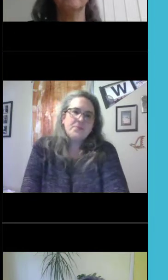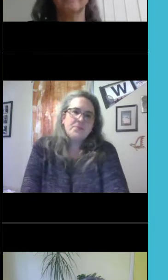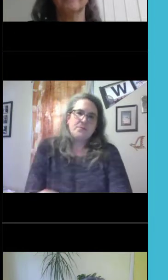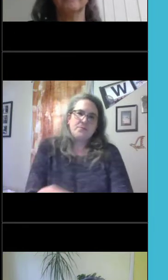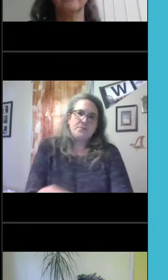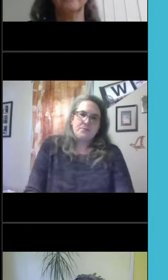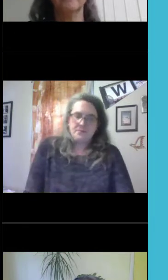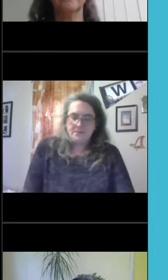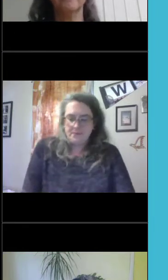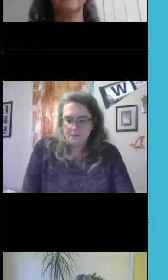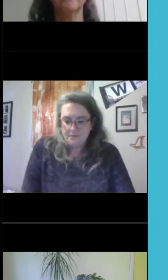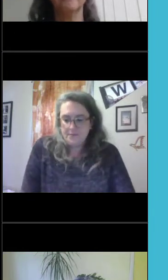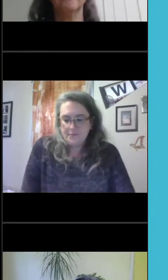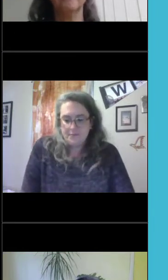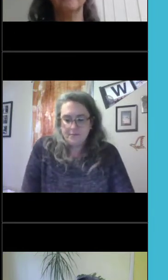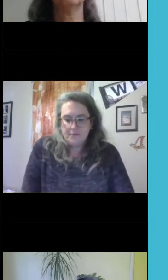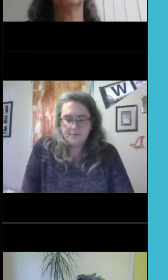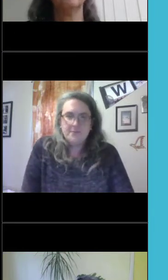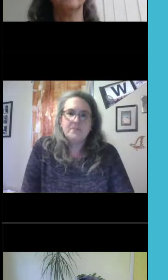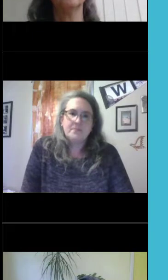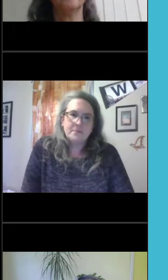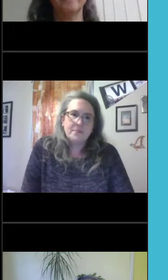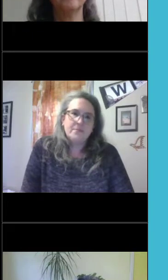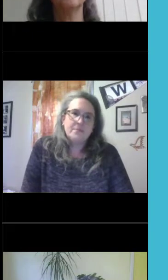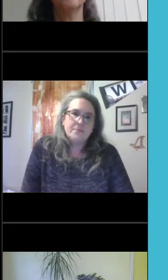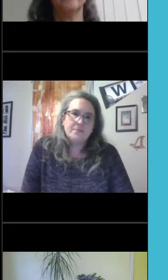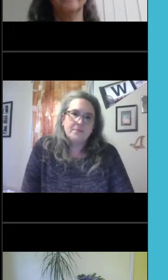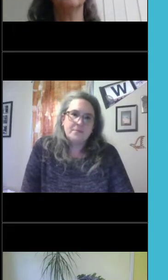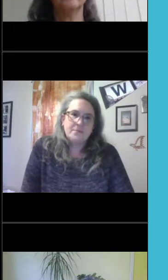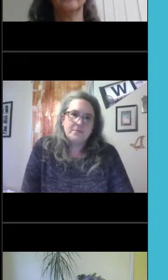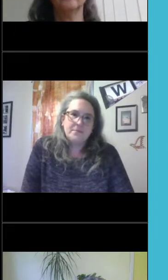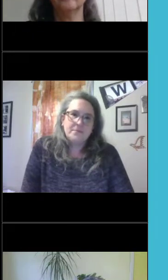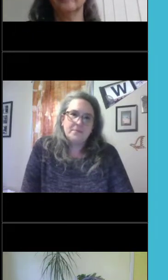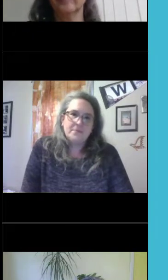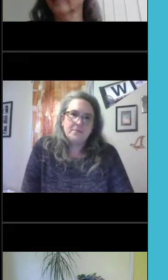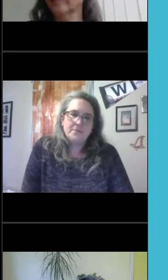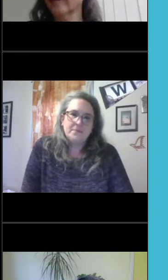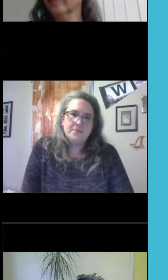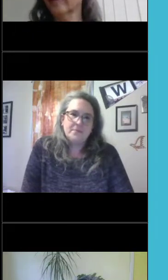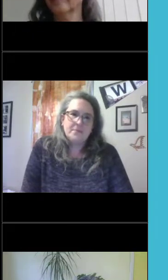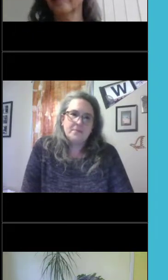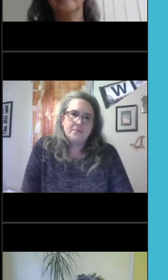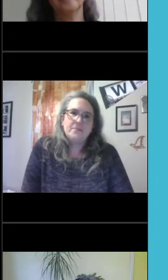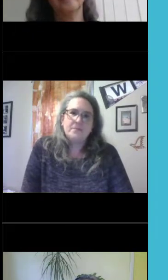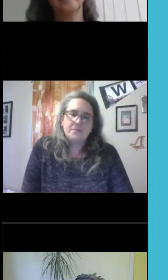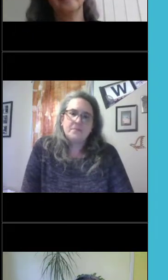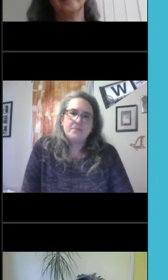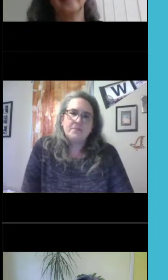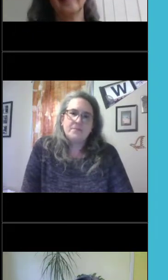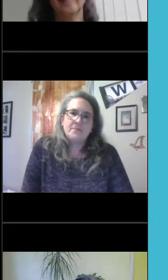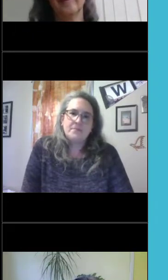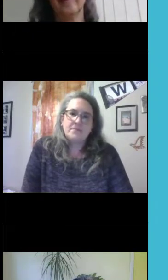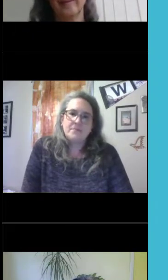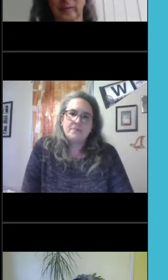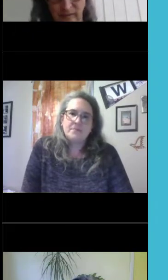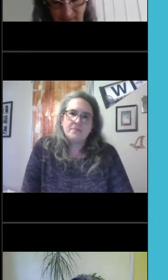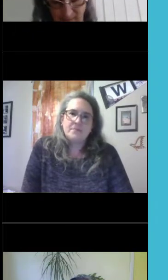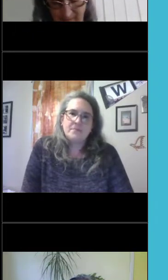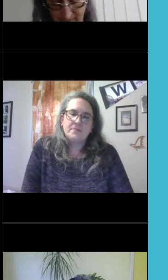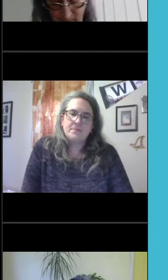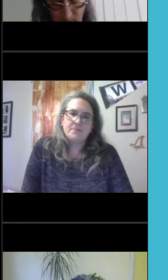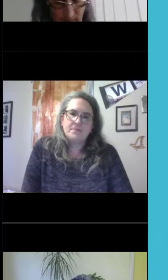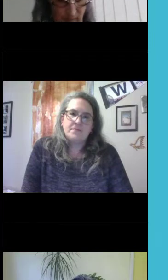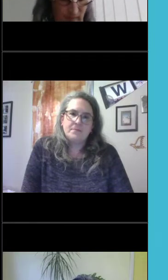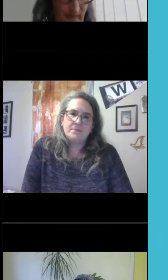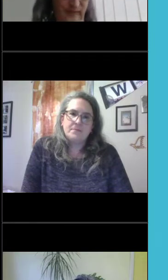your research and your reactions to this important, important topic. It's really important, I think,